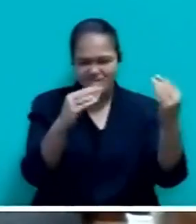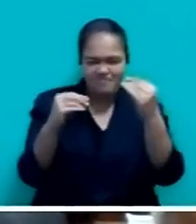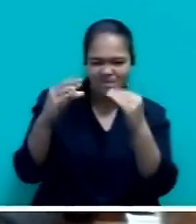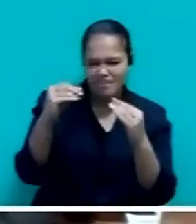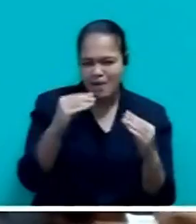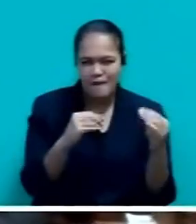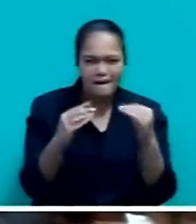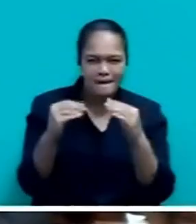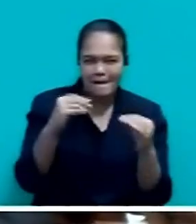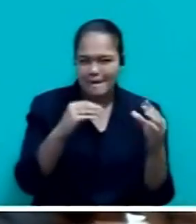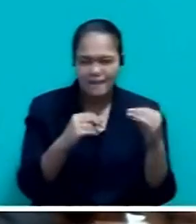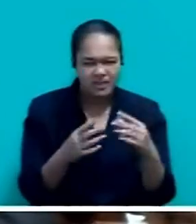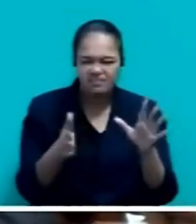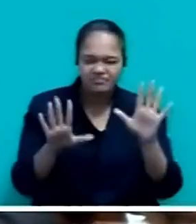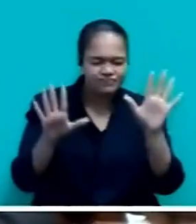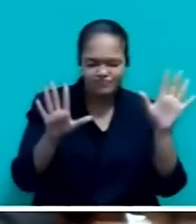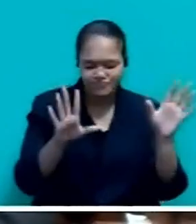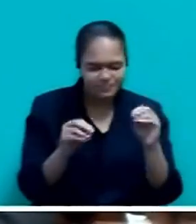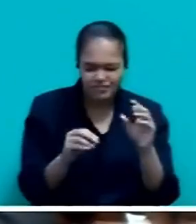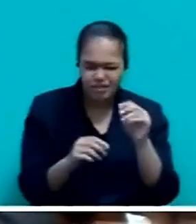just,